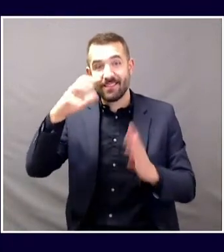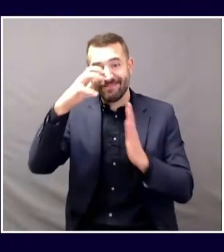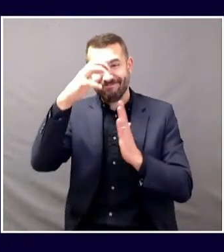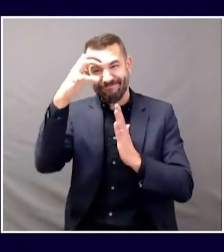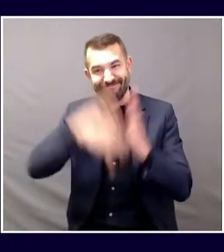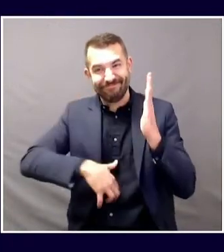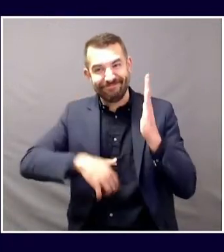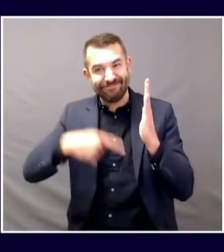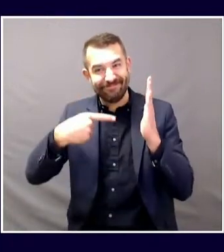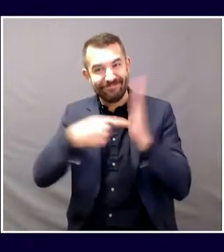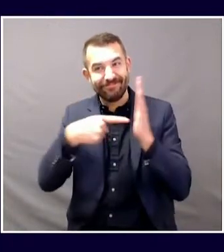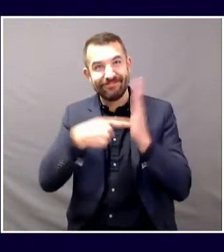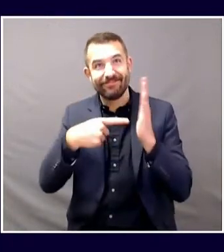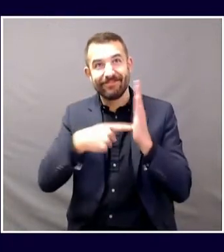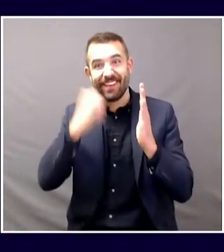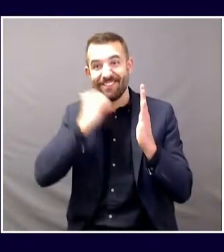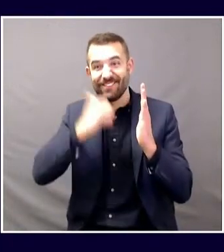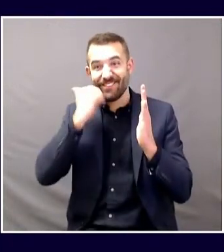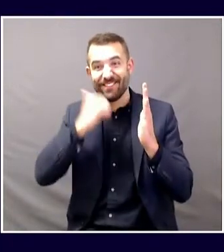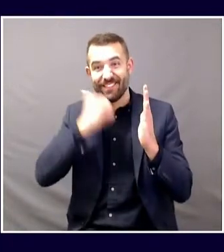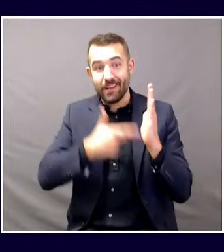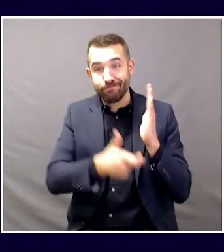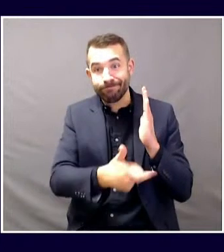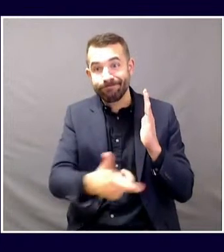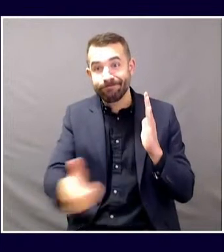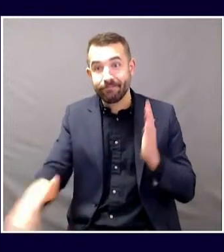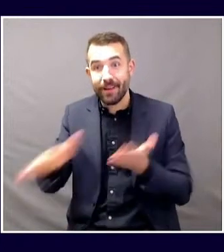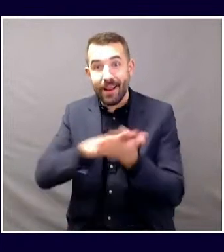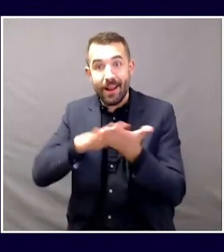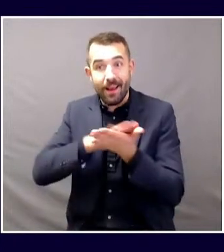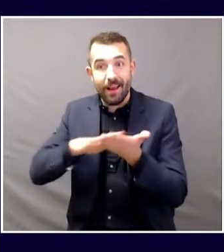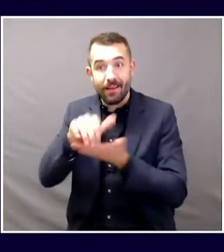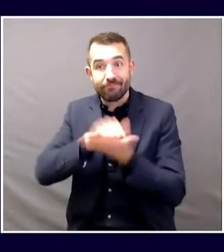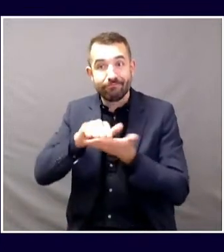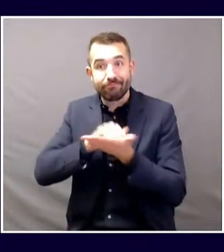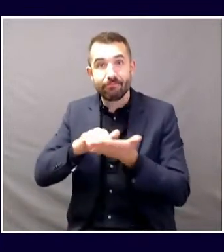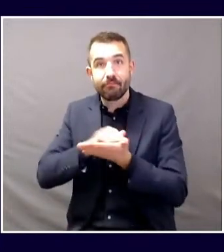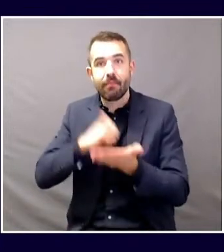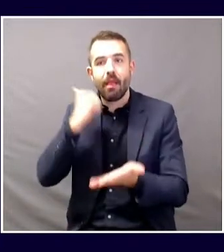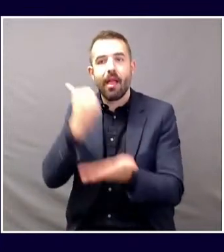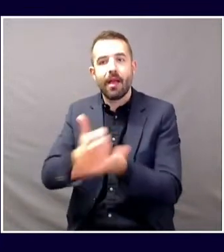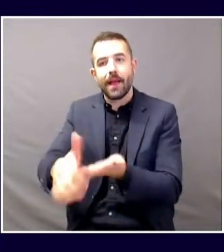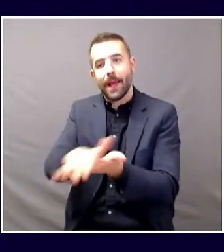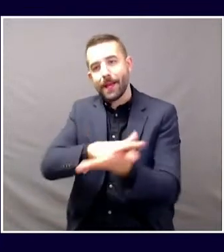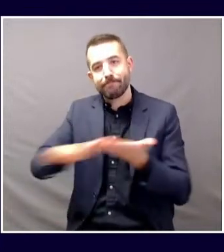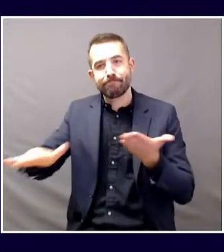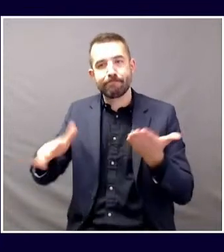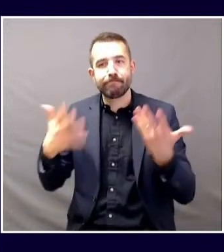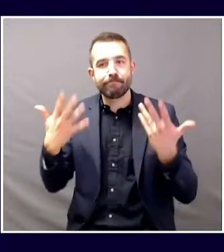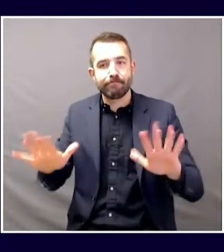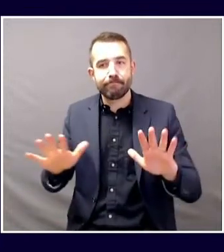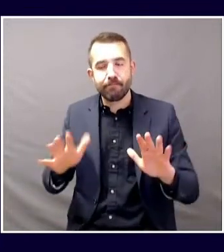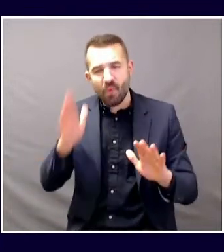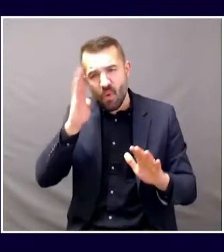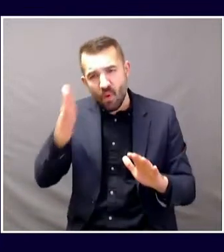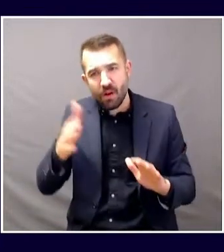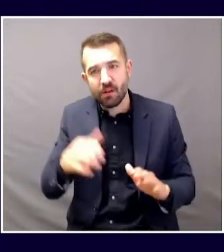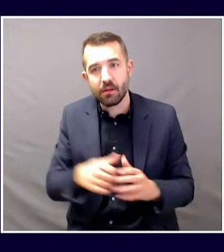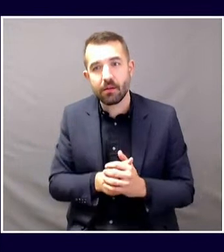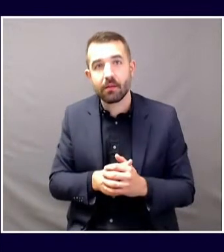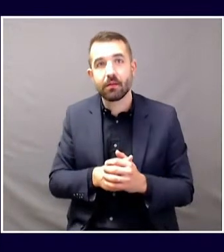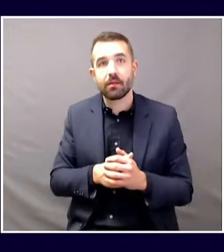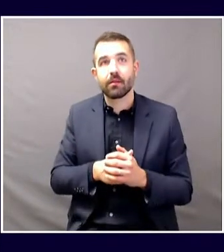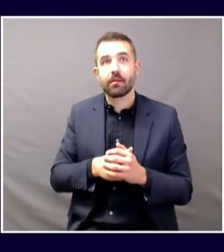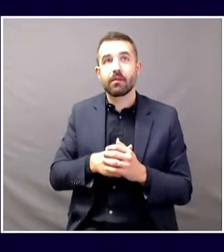cleaning products that are effective at neutralizing the COVID virus. You can Google it, take a look at those, but it's the household names that everybody